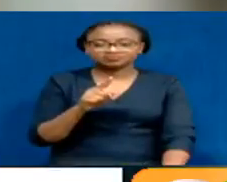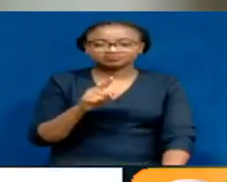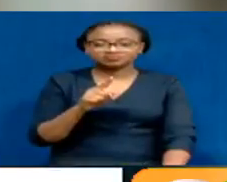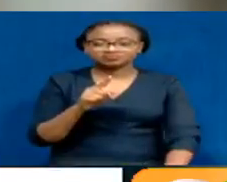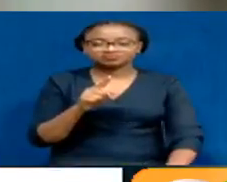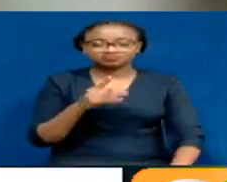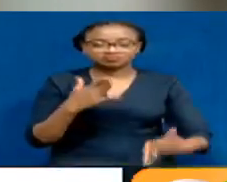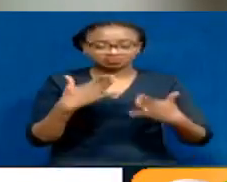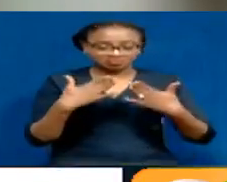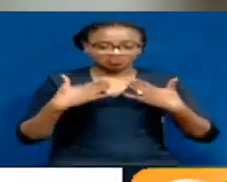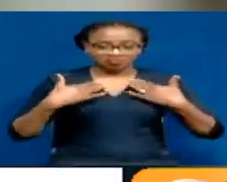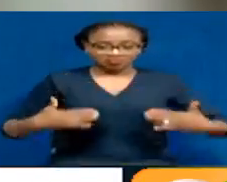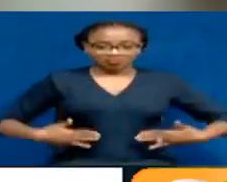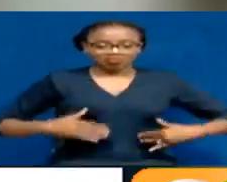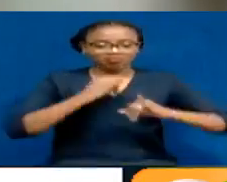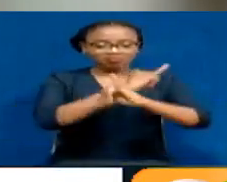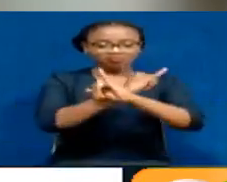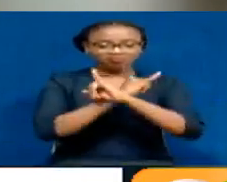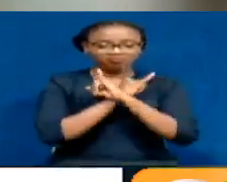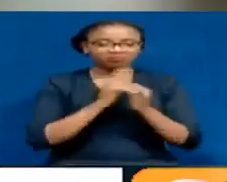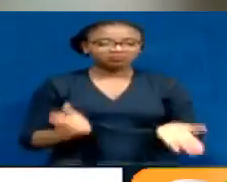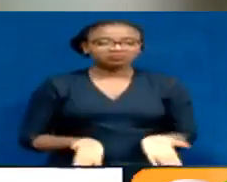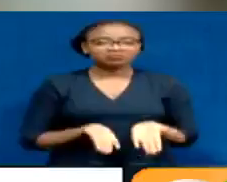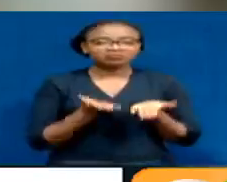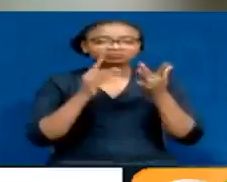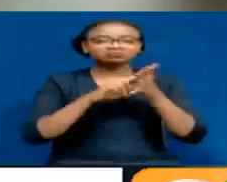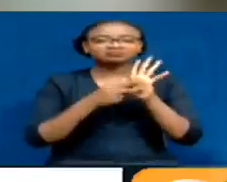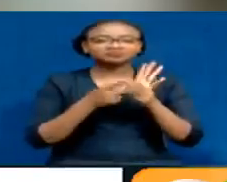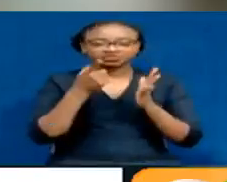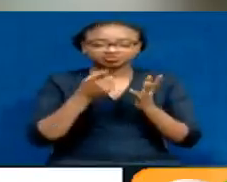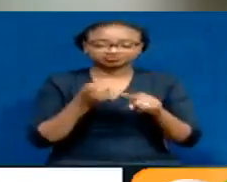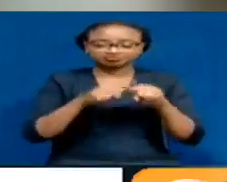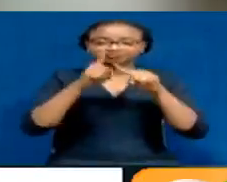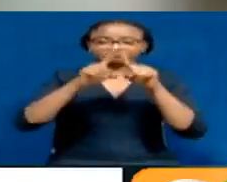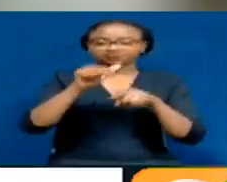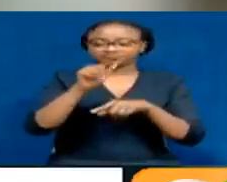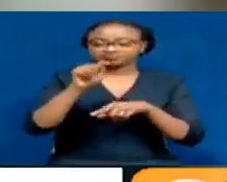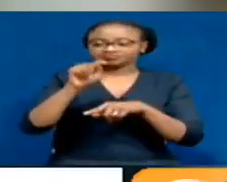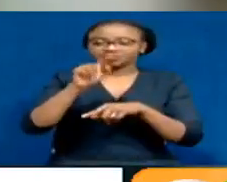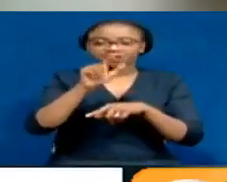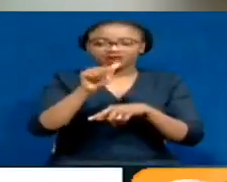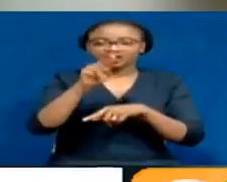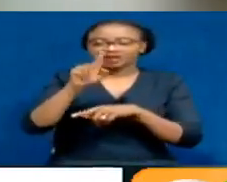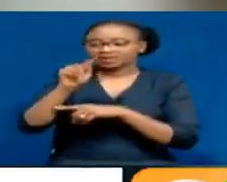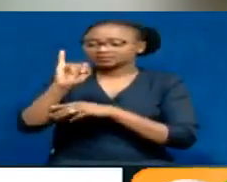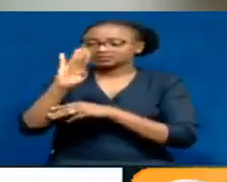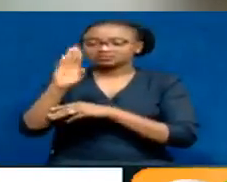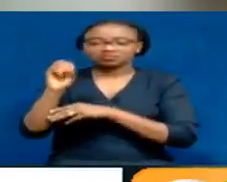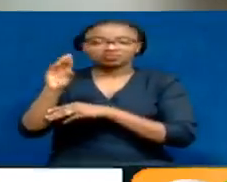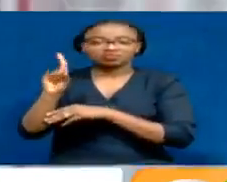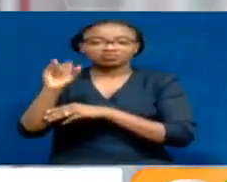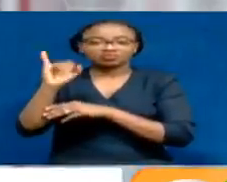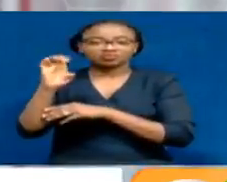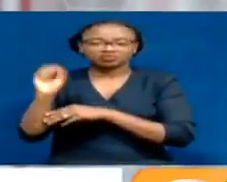the antibody immunity. So you push the antibodies up higher than what you see even after a